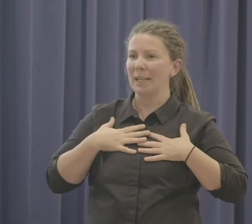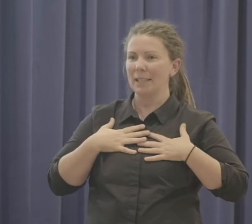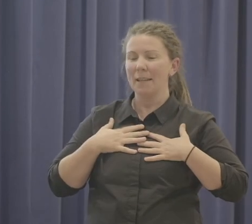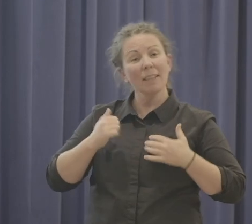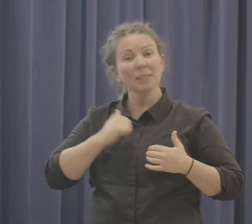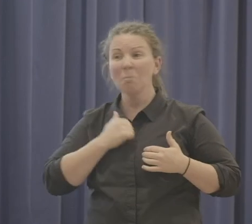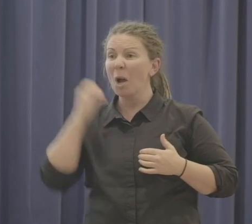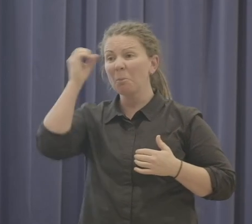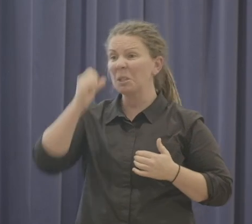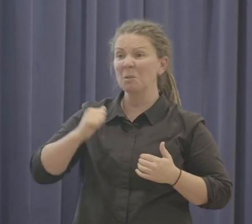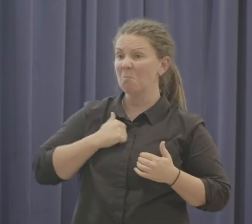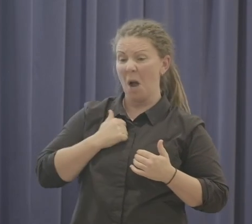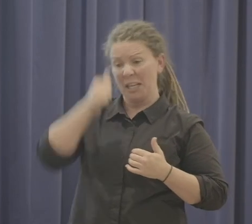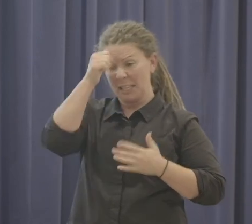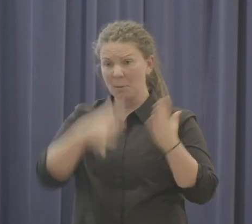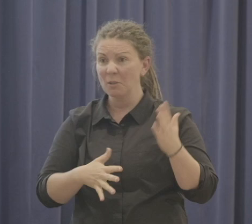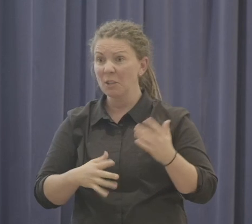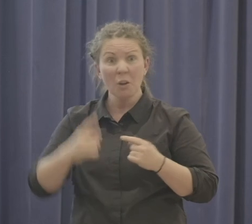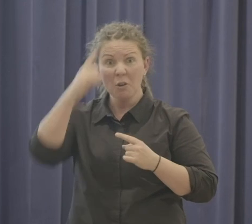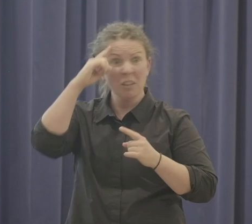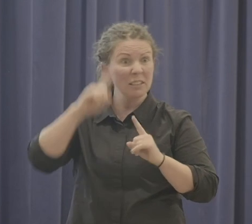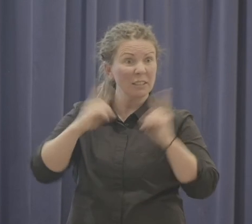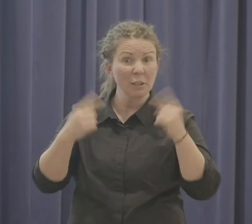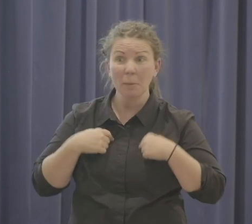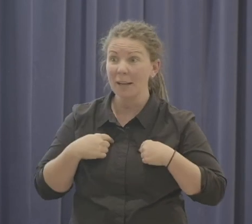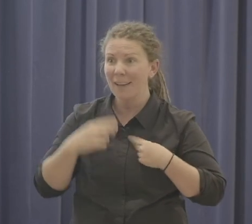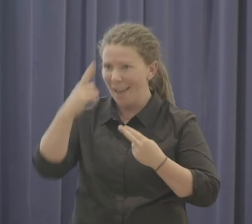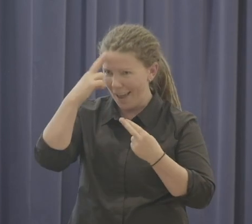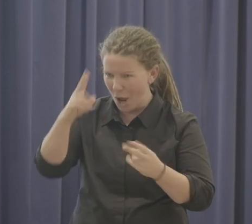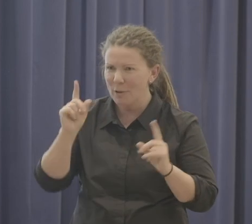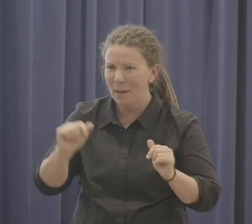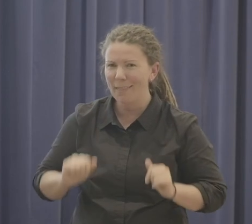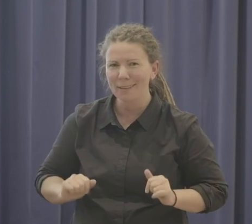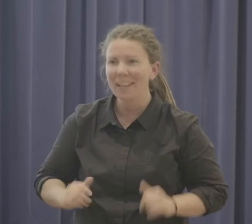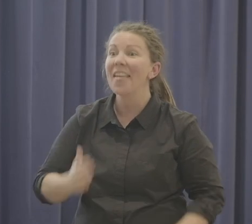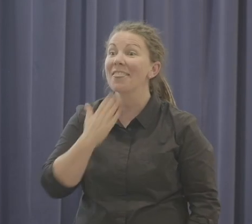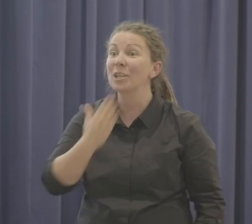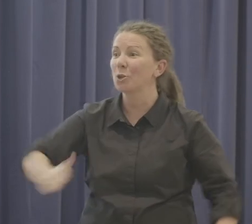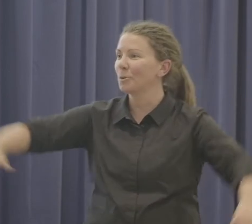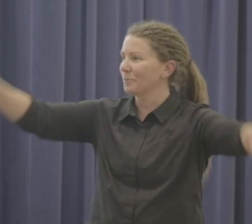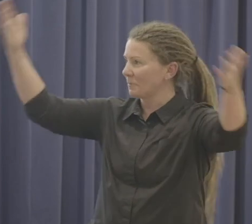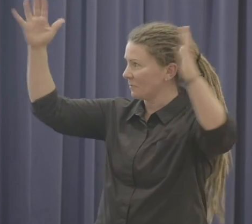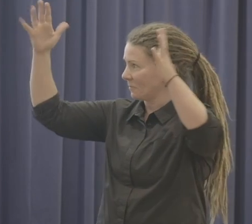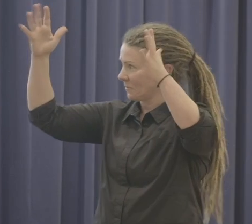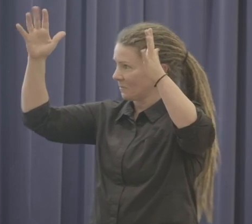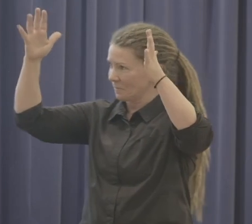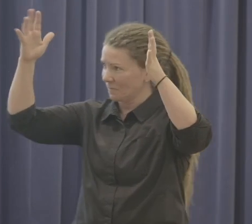opinion based on my experiences and stories. And you may think something else to me, and I respect that. Thank you.